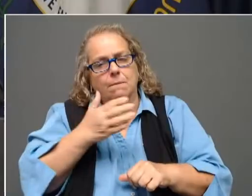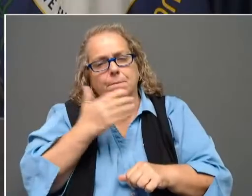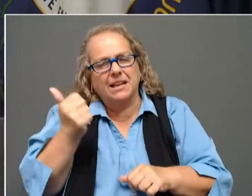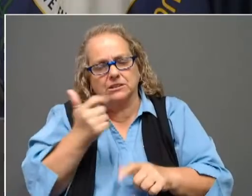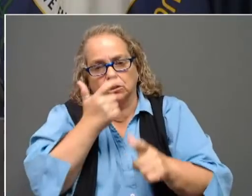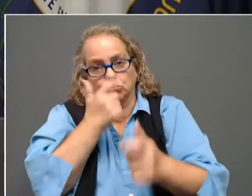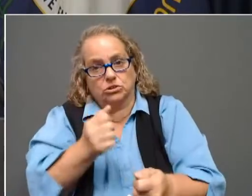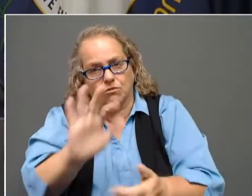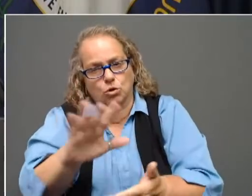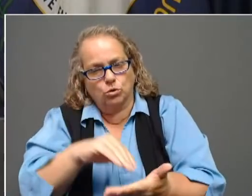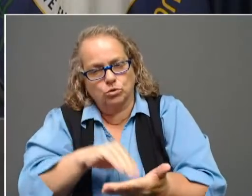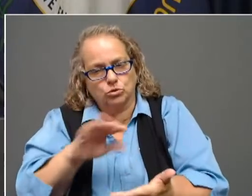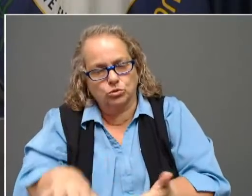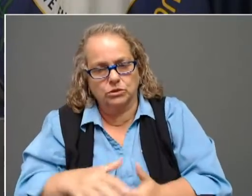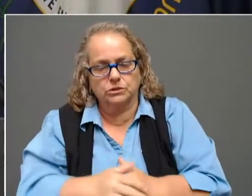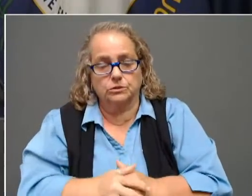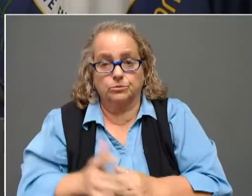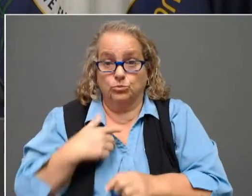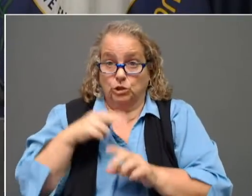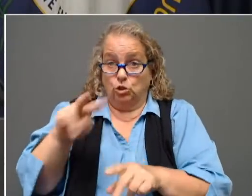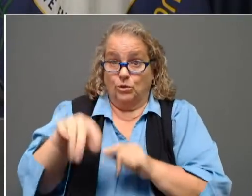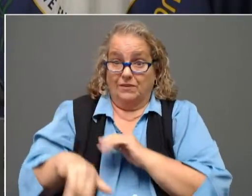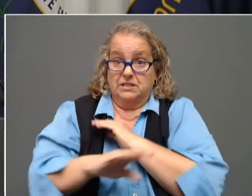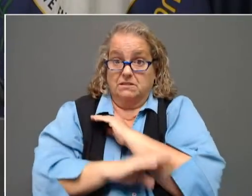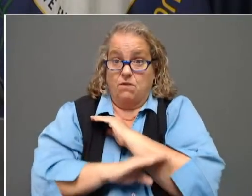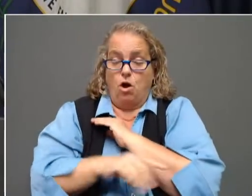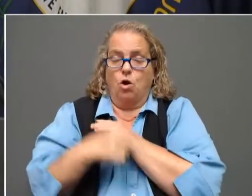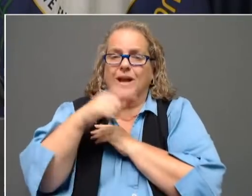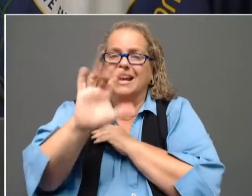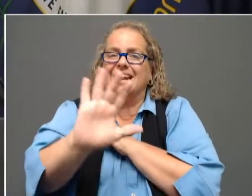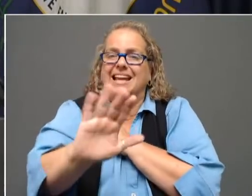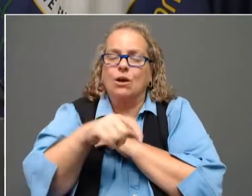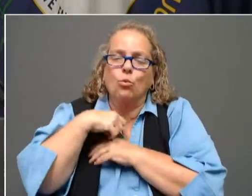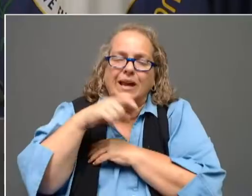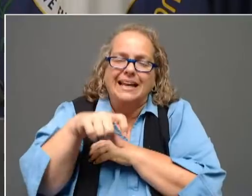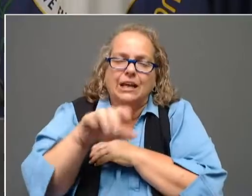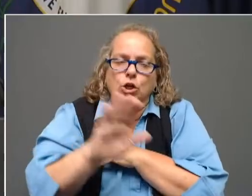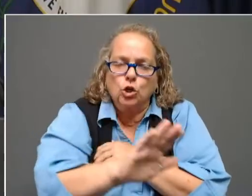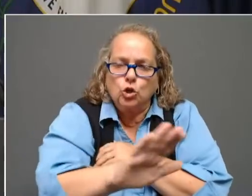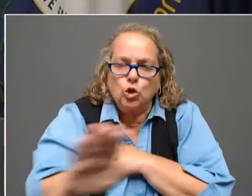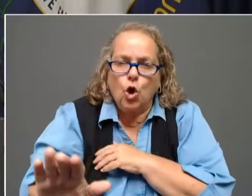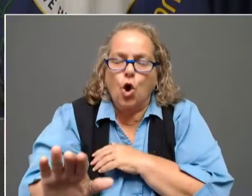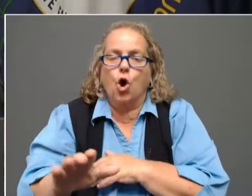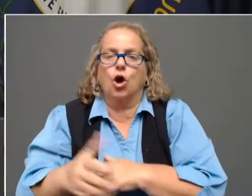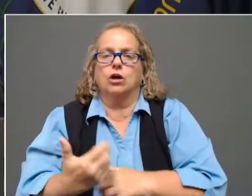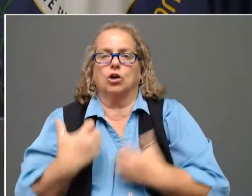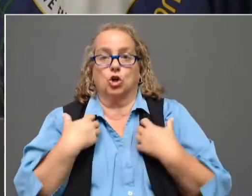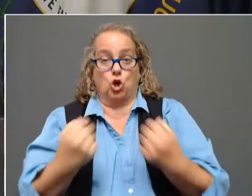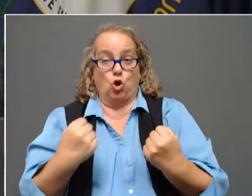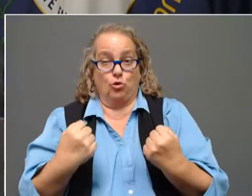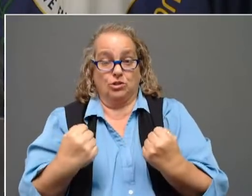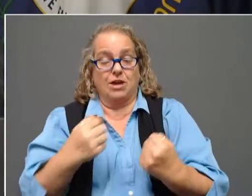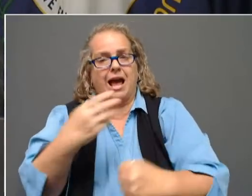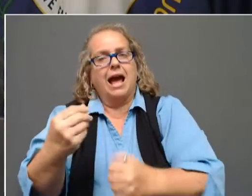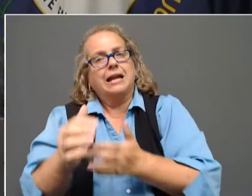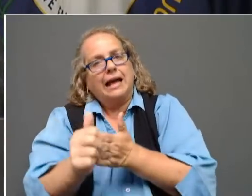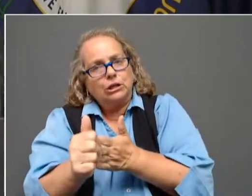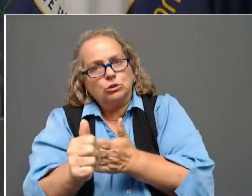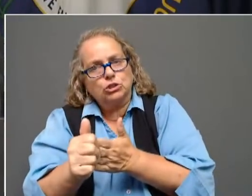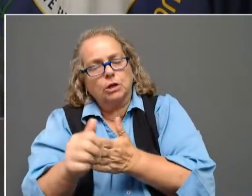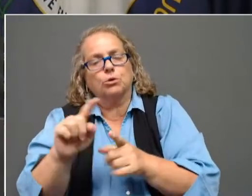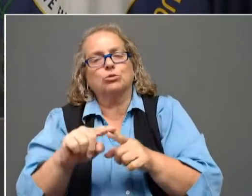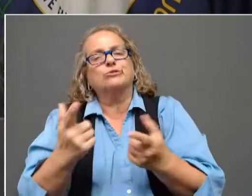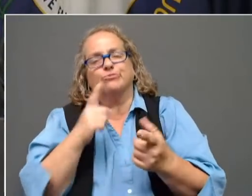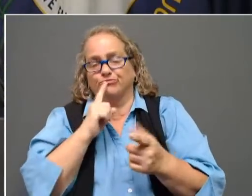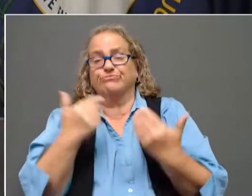As we look to this fall, we're going to need your courage and leadership once again to put in place the necessary precautions based